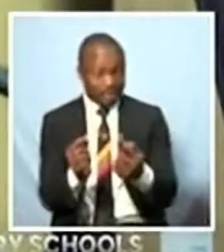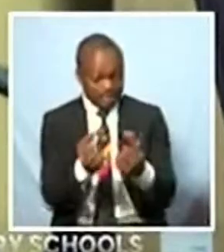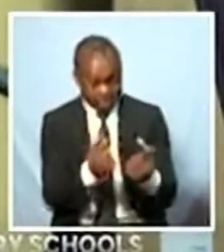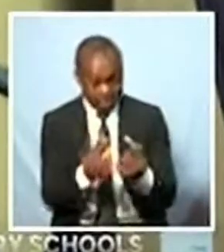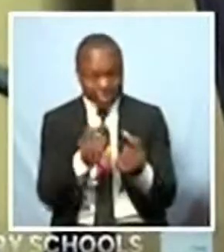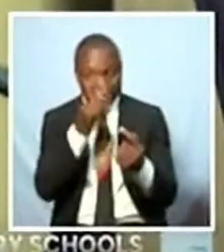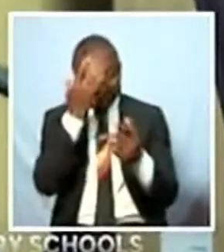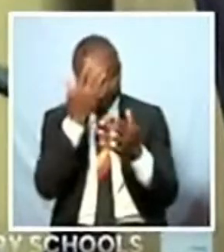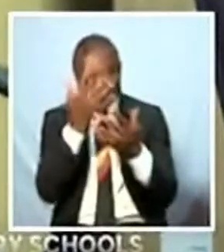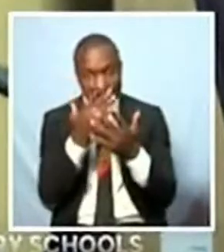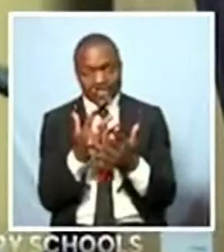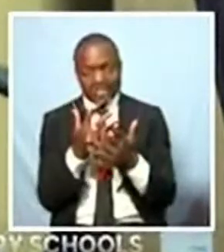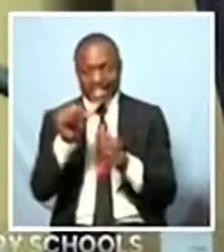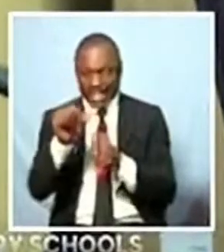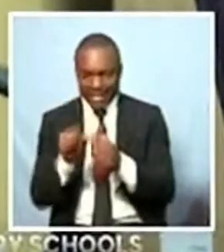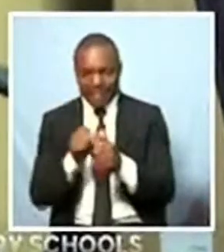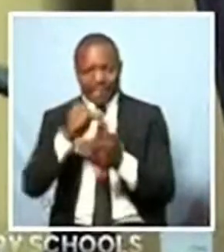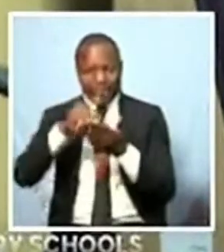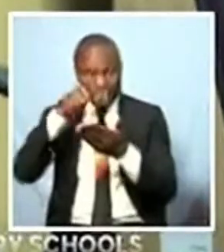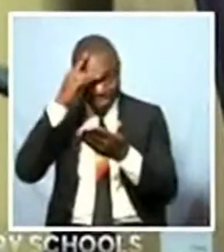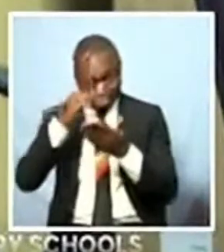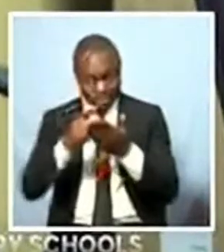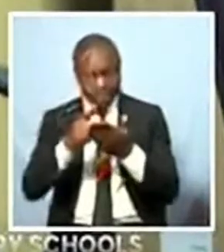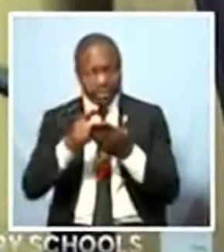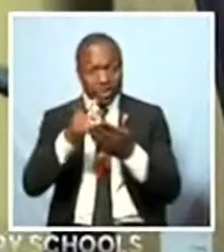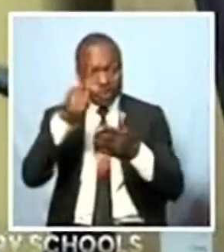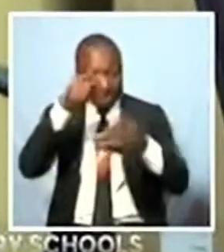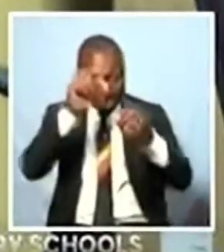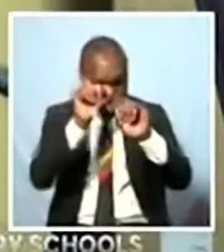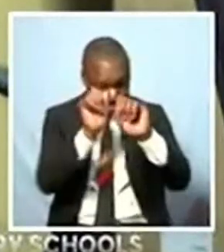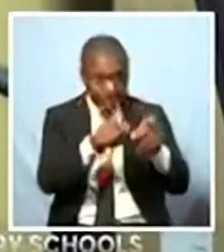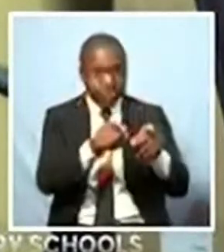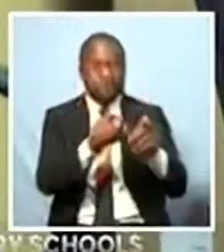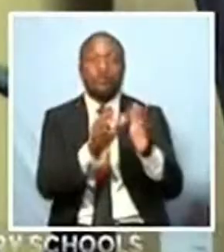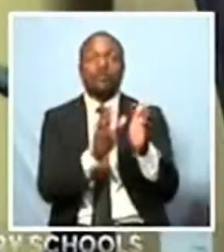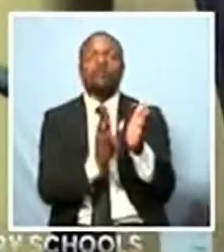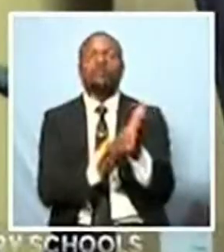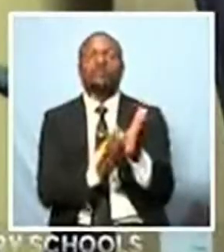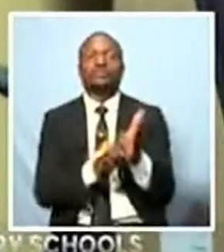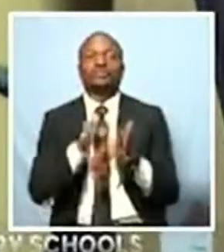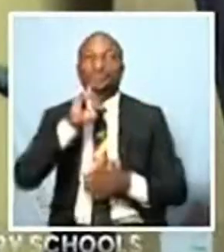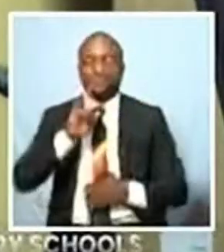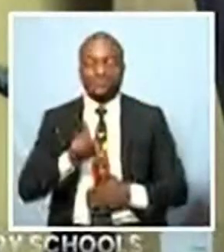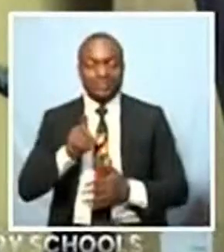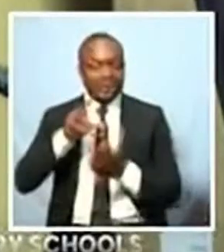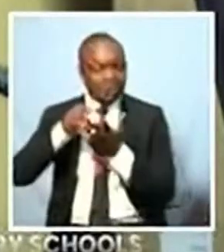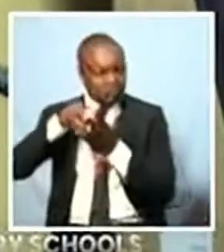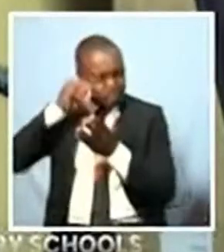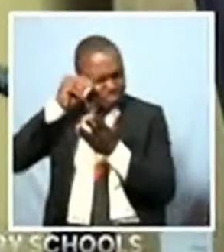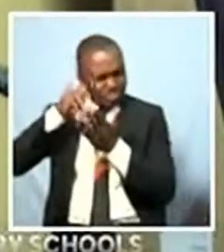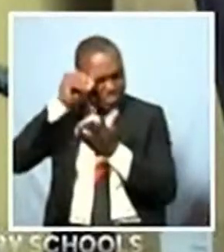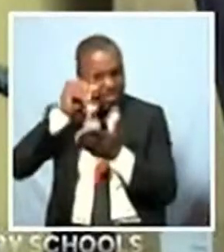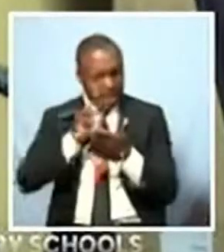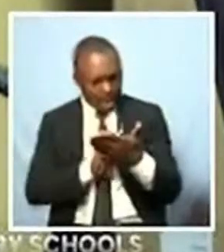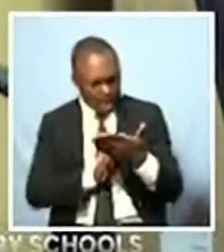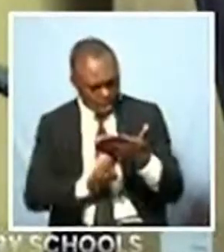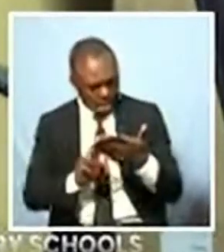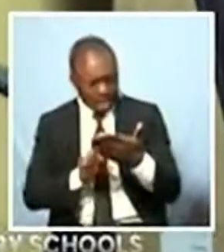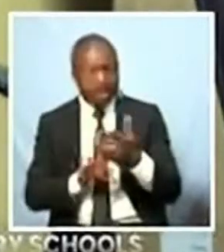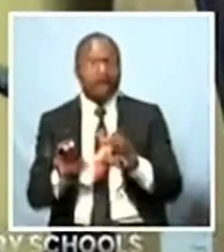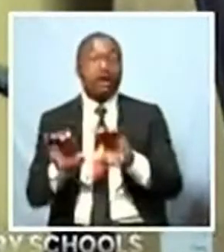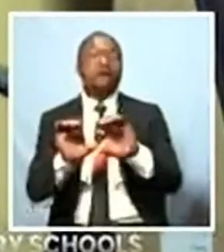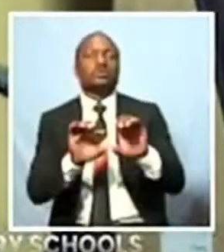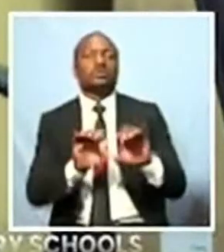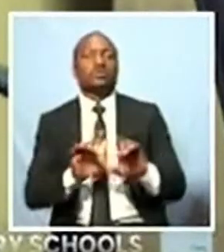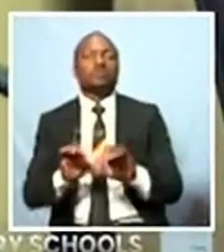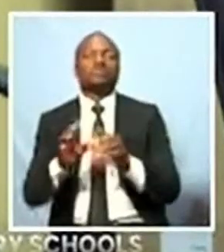expect that every learner who gets into school must be able to learn to read and to do simple or